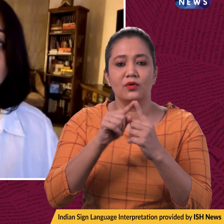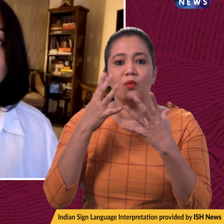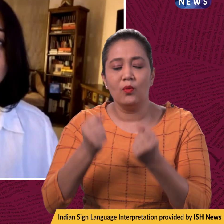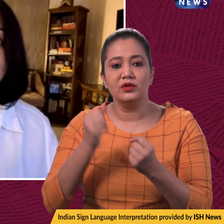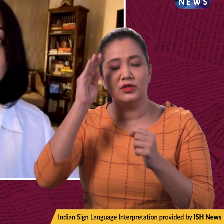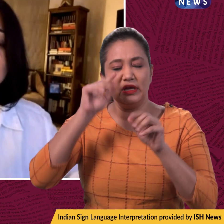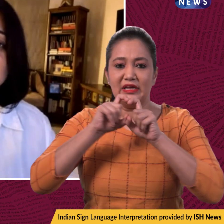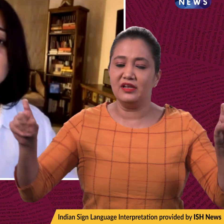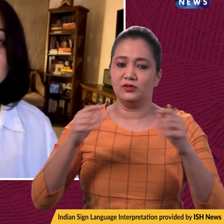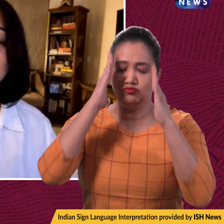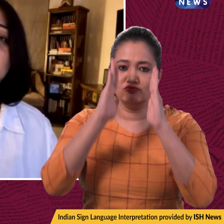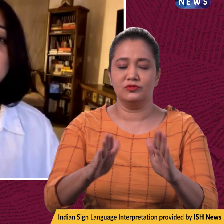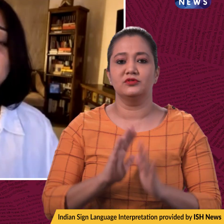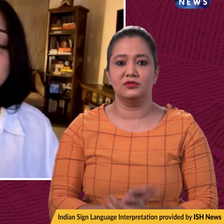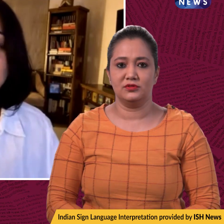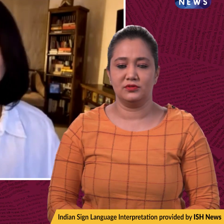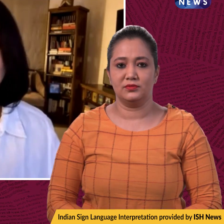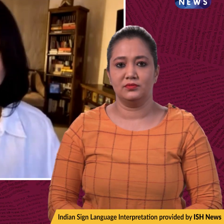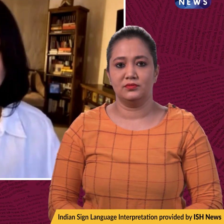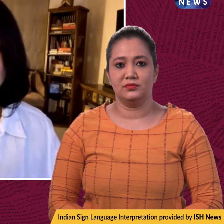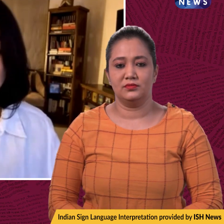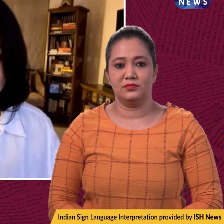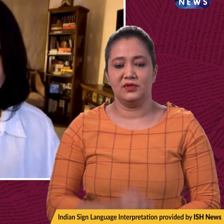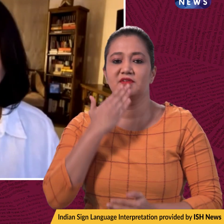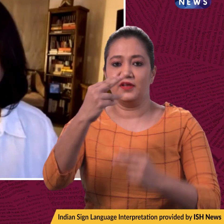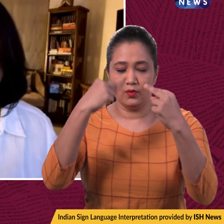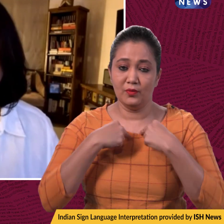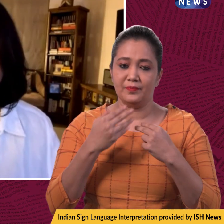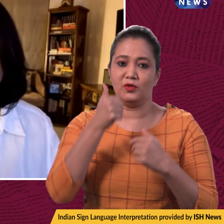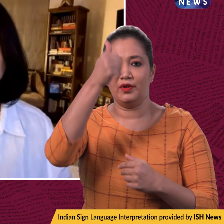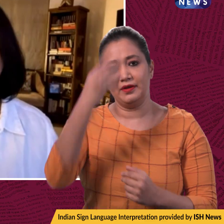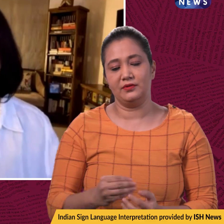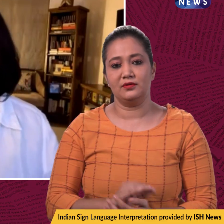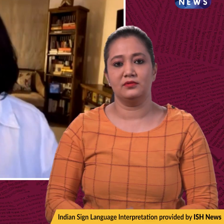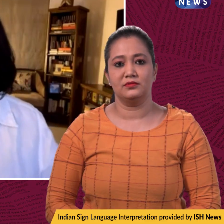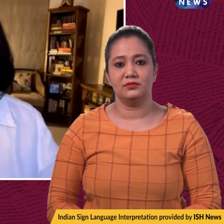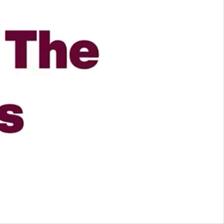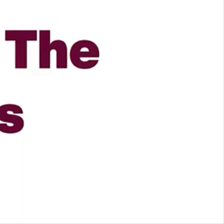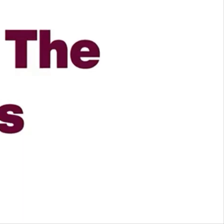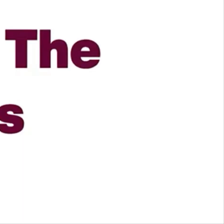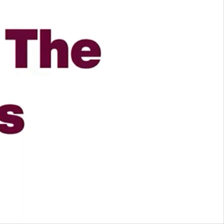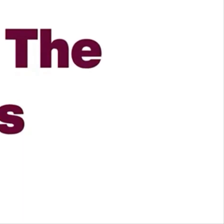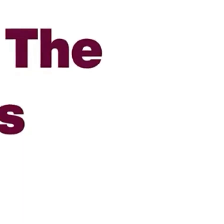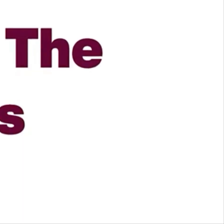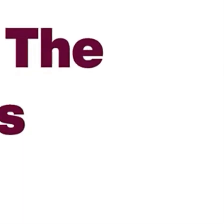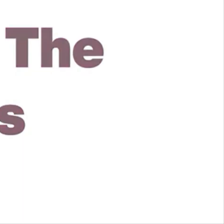to be able to bring dignity and grace back to the news. Thank you for watching. Good night.